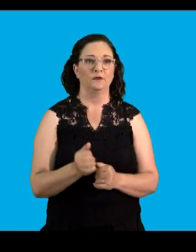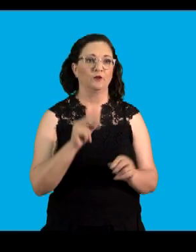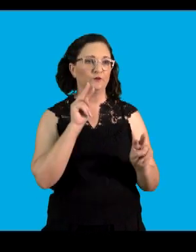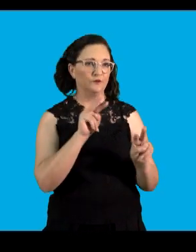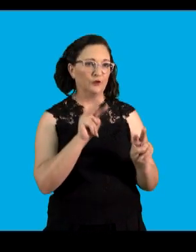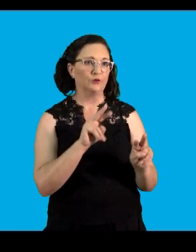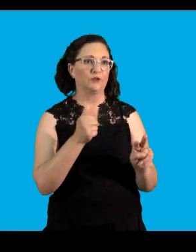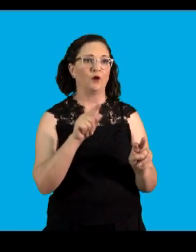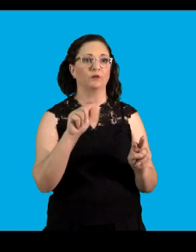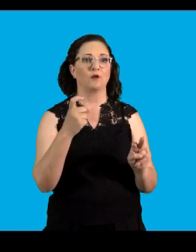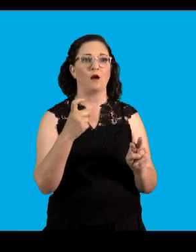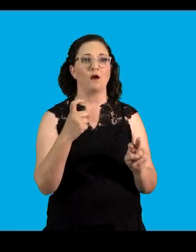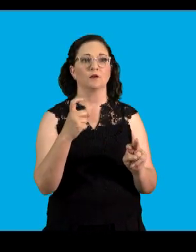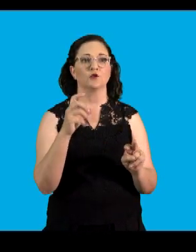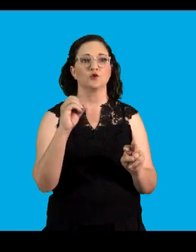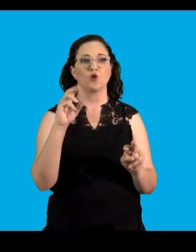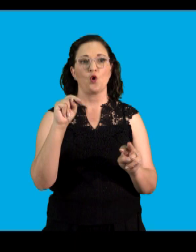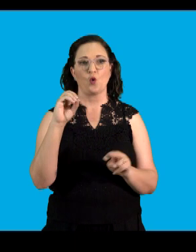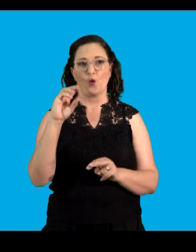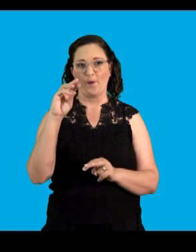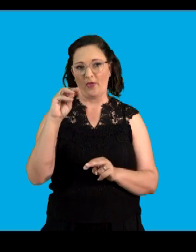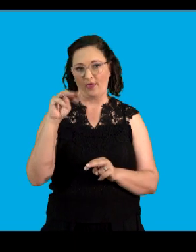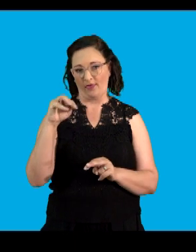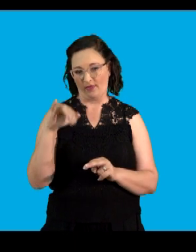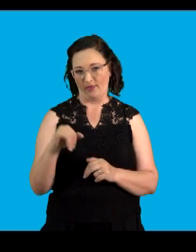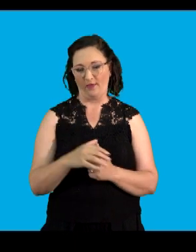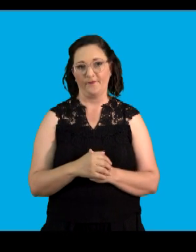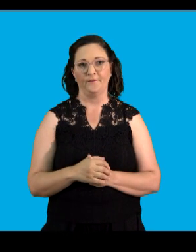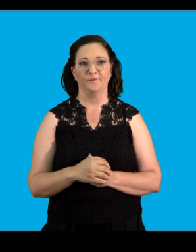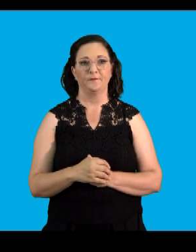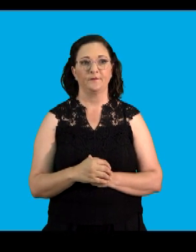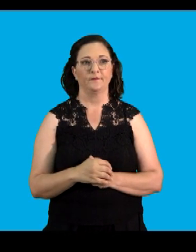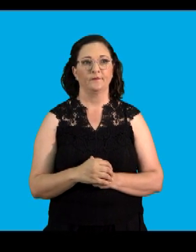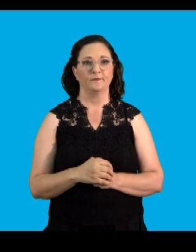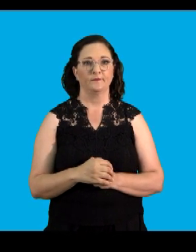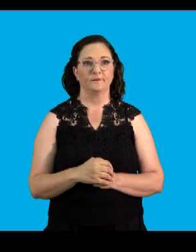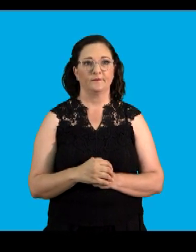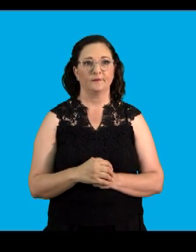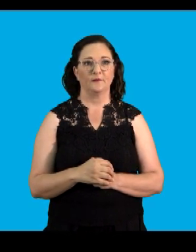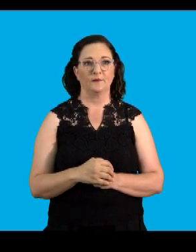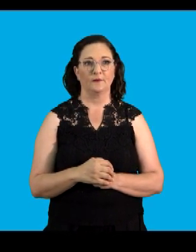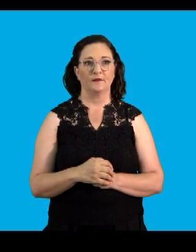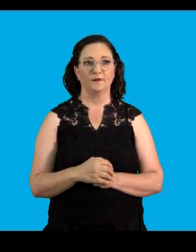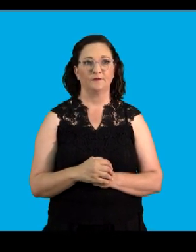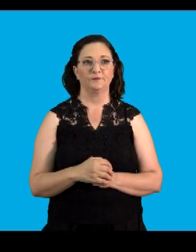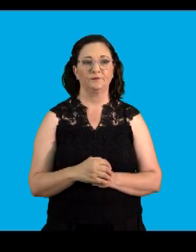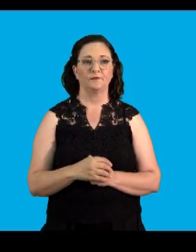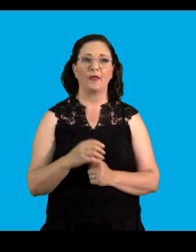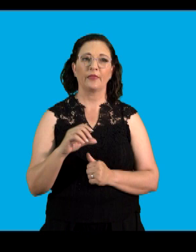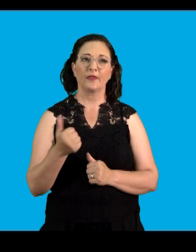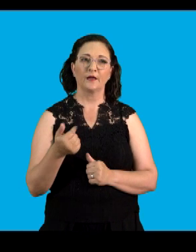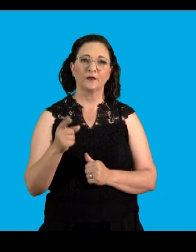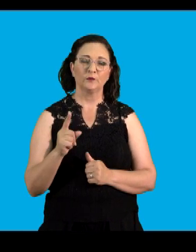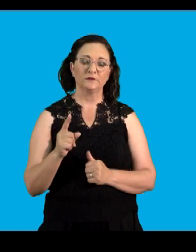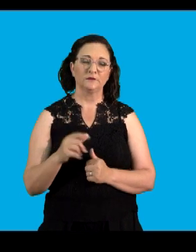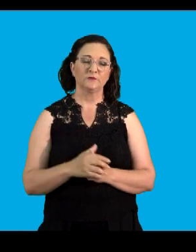taxonomy. So this is your recalling type of questions. You just have to recall the questions. Right, and then when we